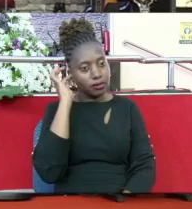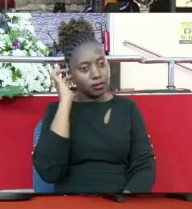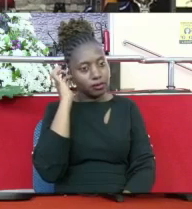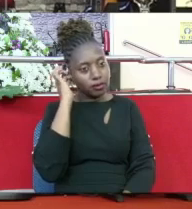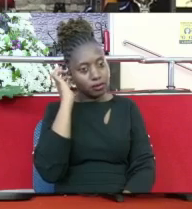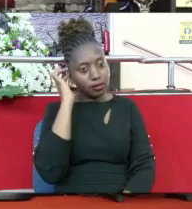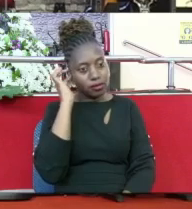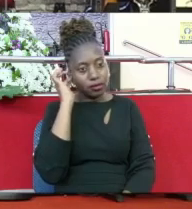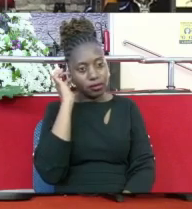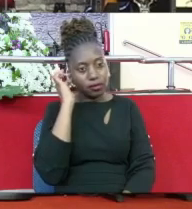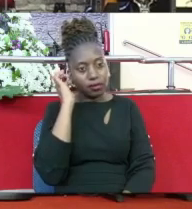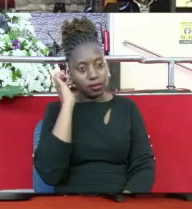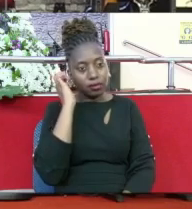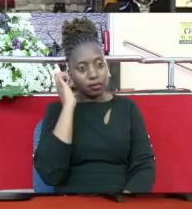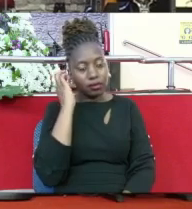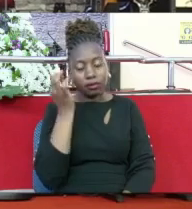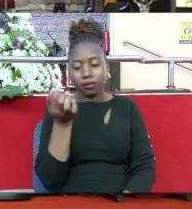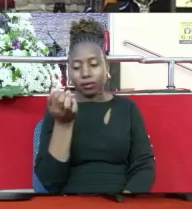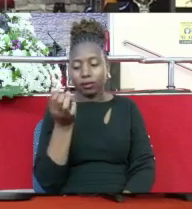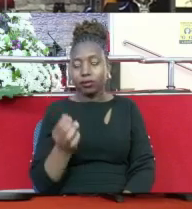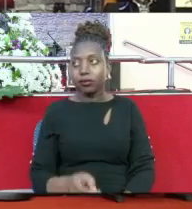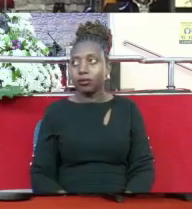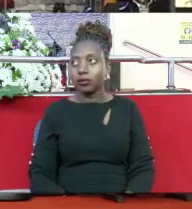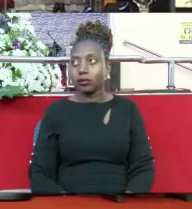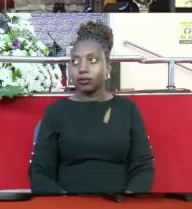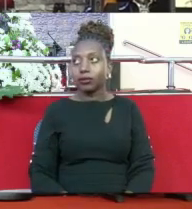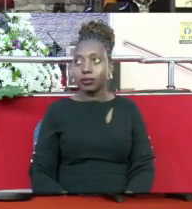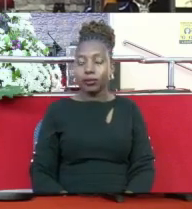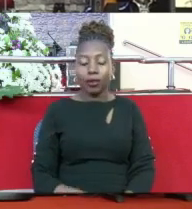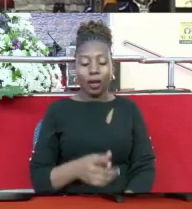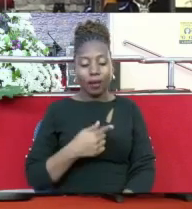Or grass or a flower.